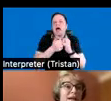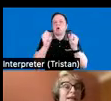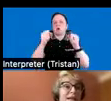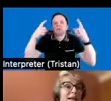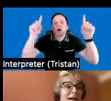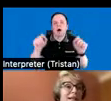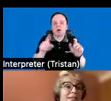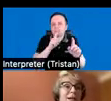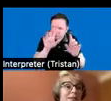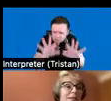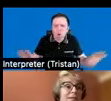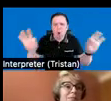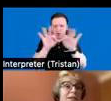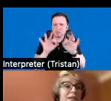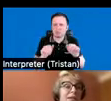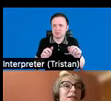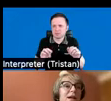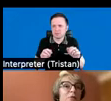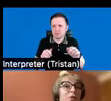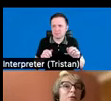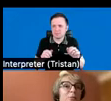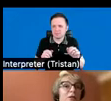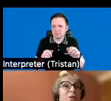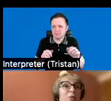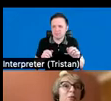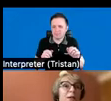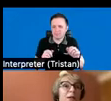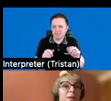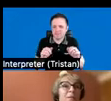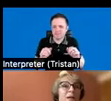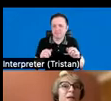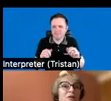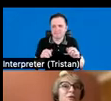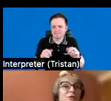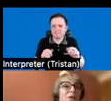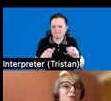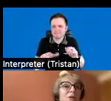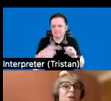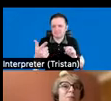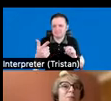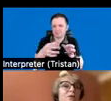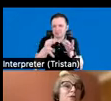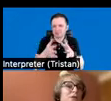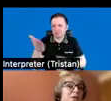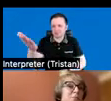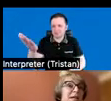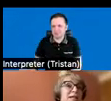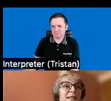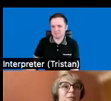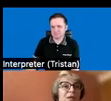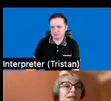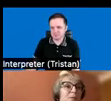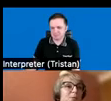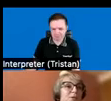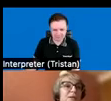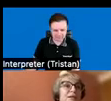important, undoubtedly mean for many people in terms of fostering their independence,